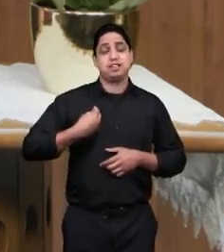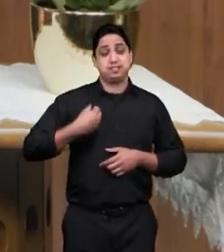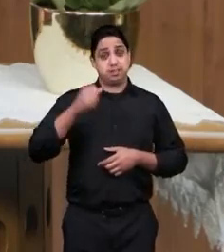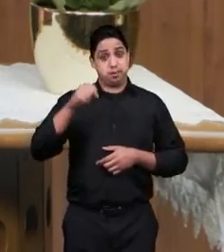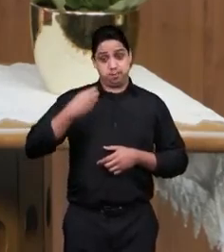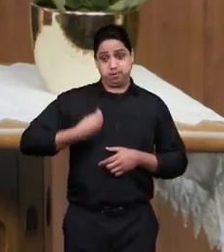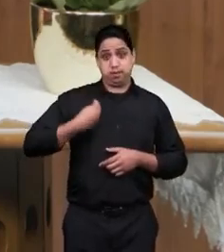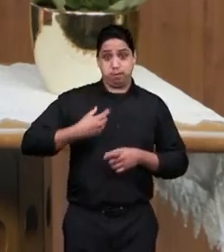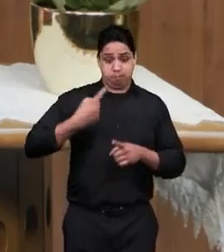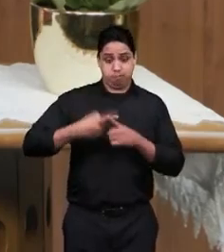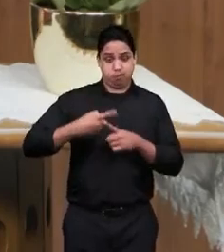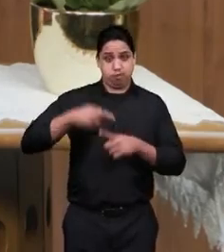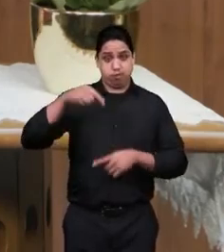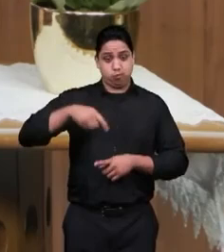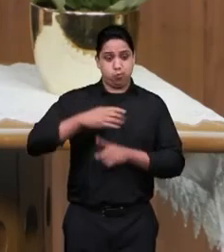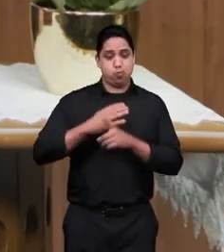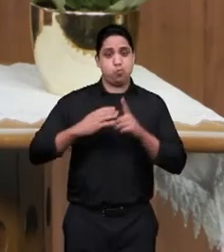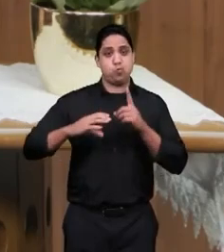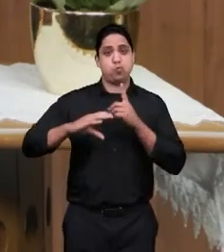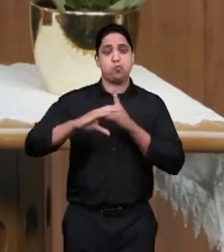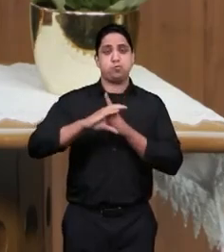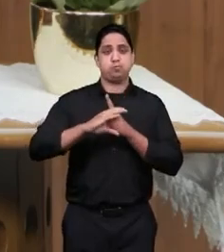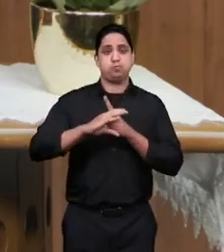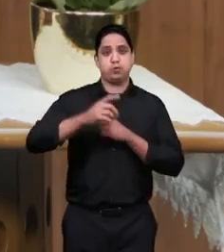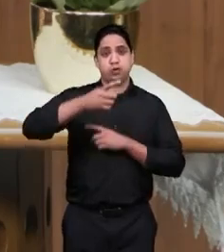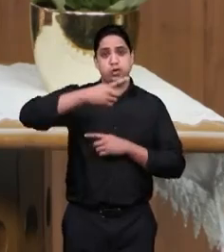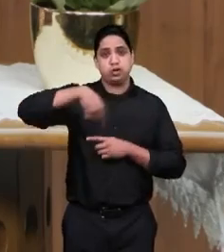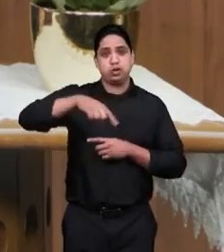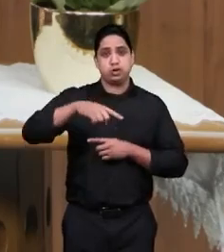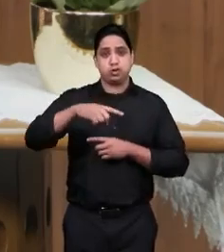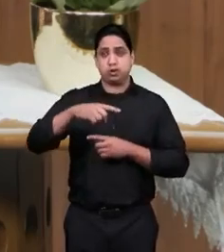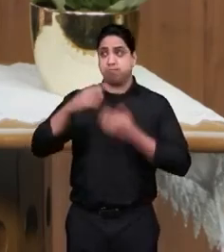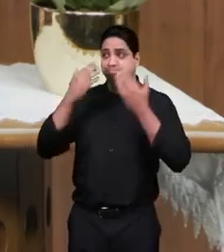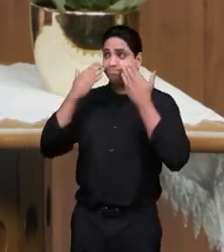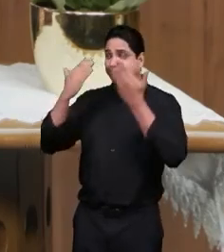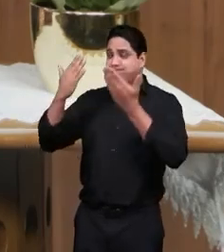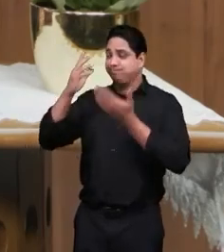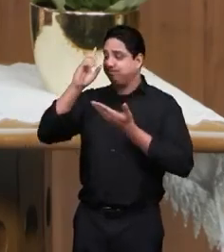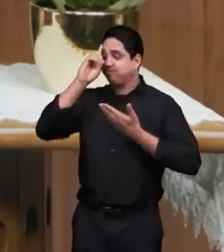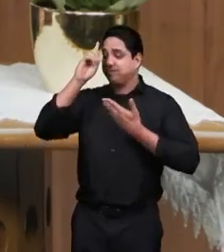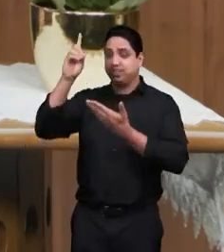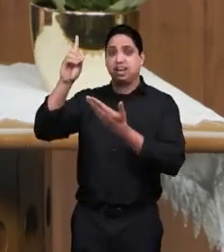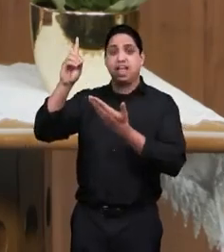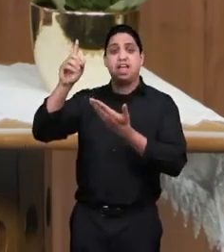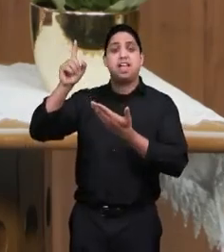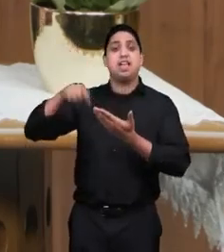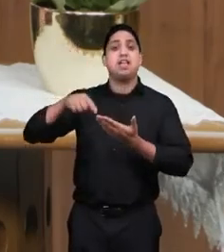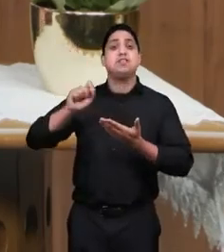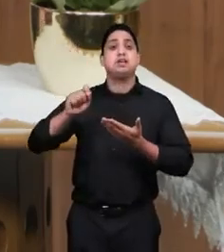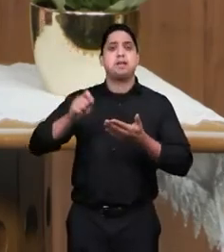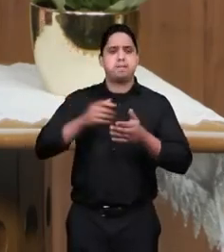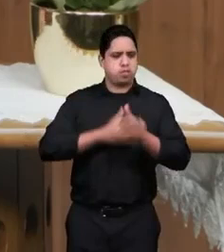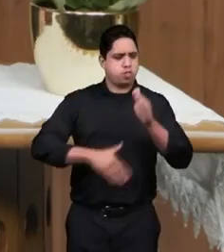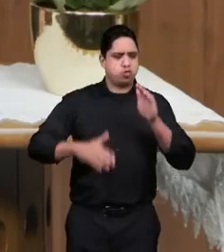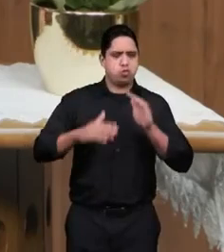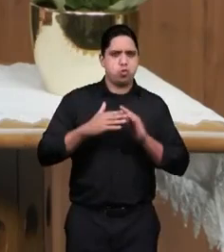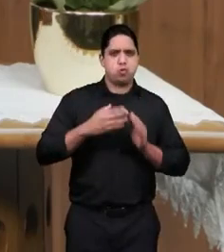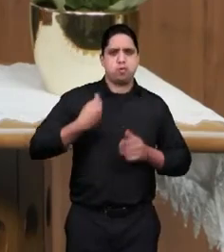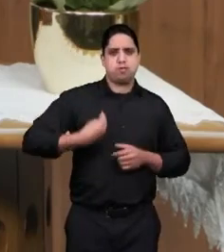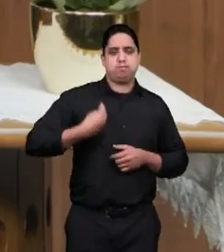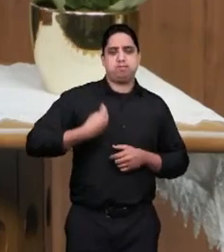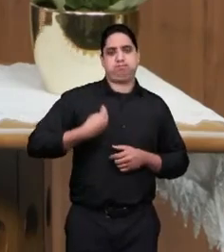because this service, which we will be putting before our God, it's made so that all can